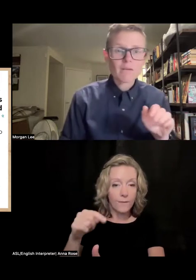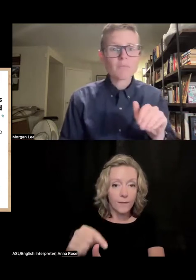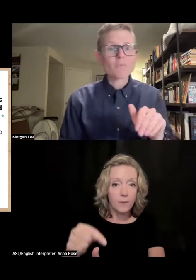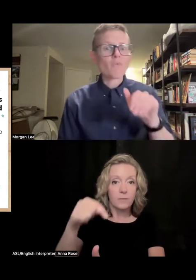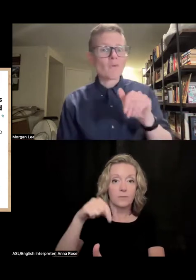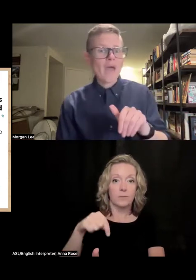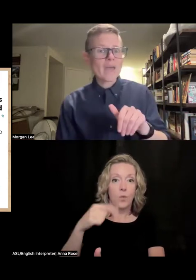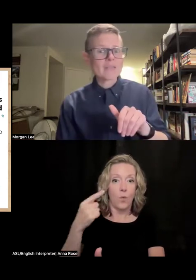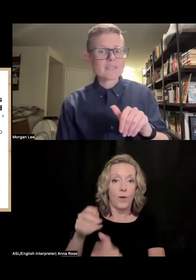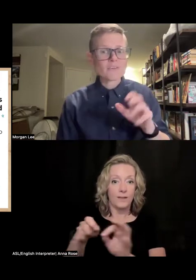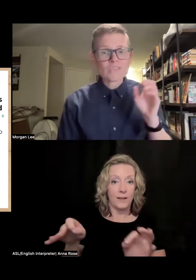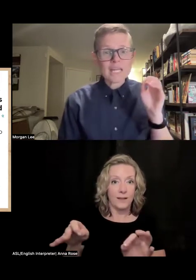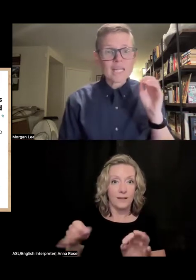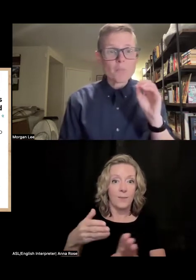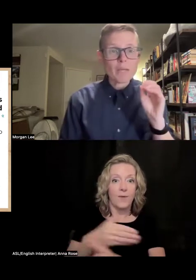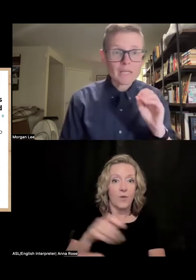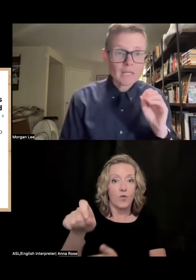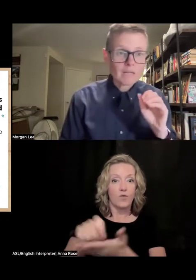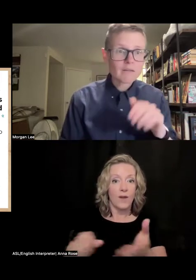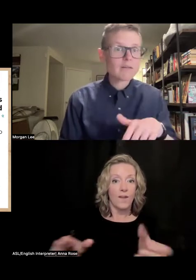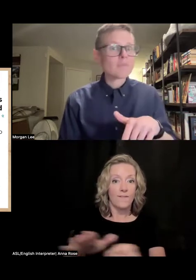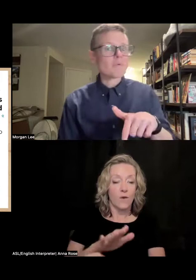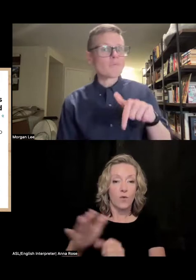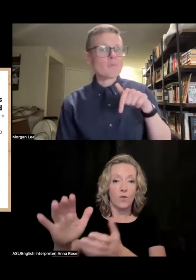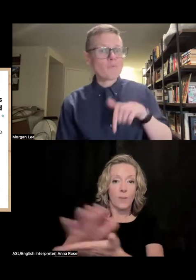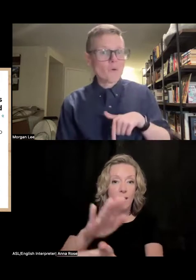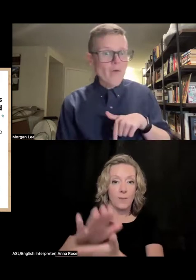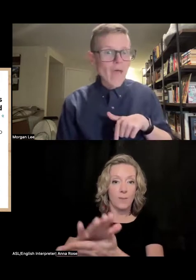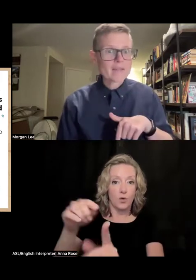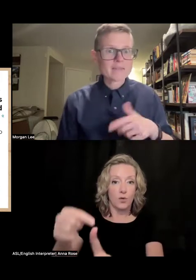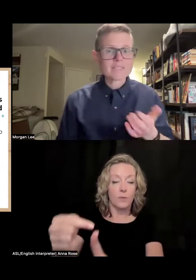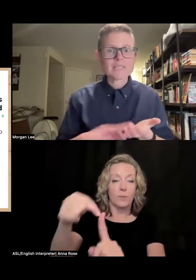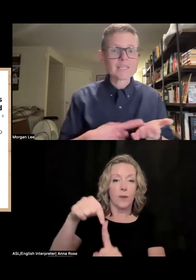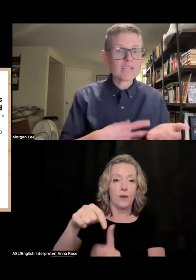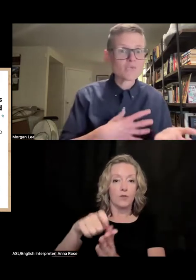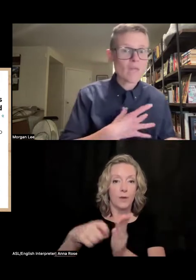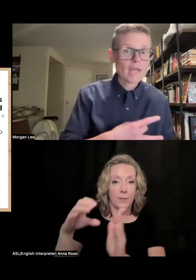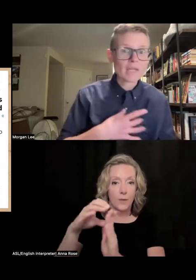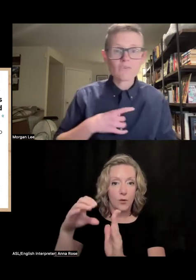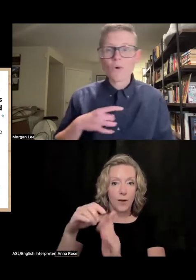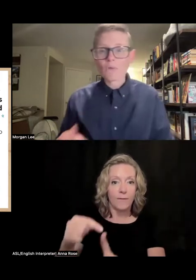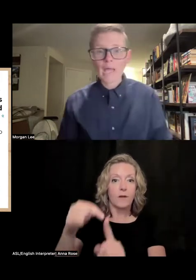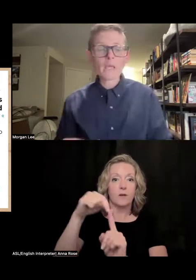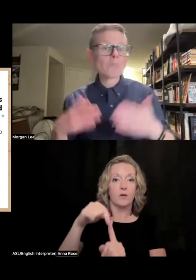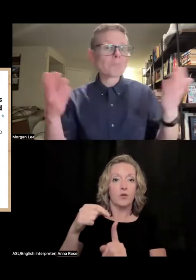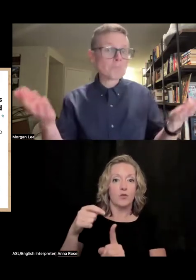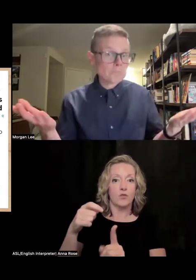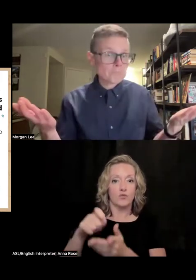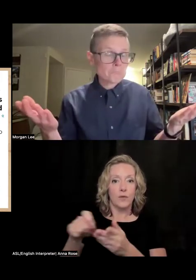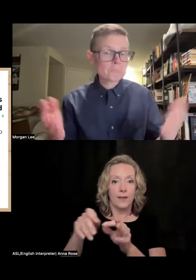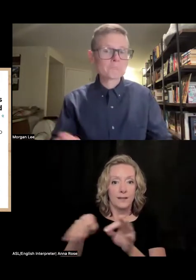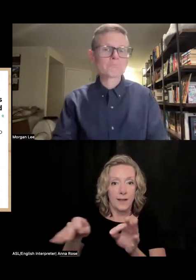statement. Before that, it's understanding an opinion. Before that, discussing things you like and don't like.